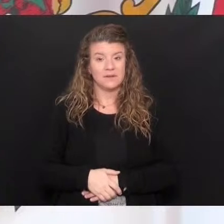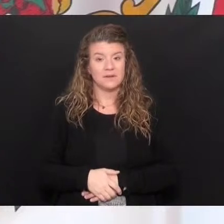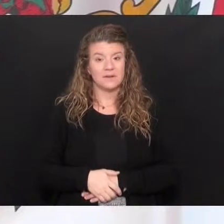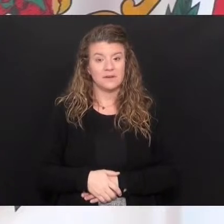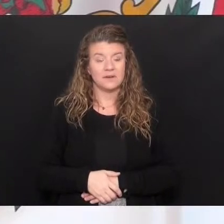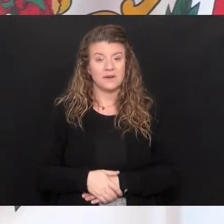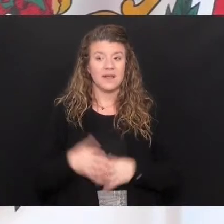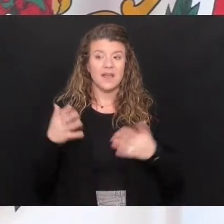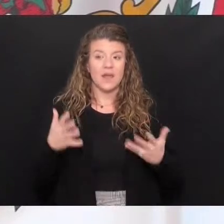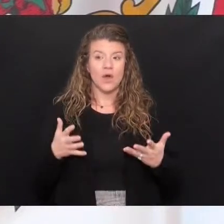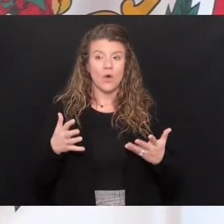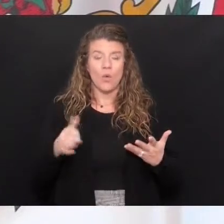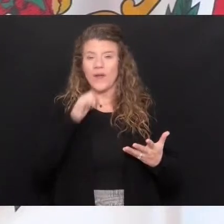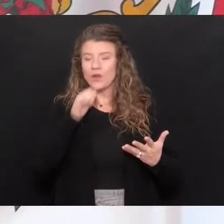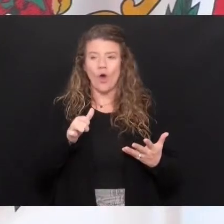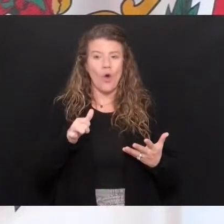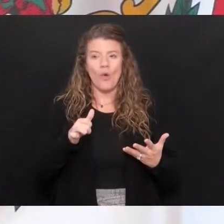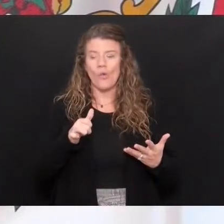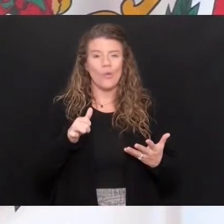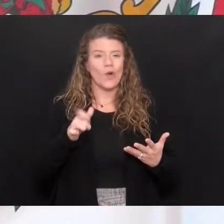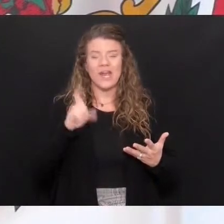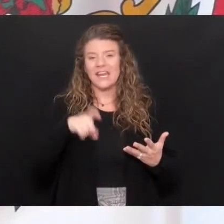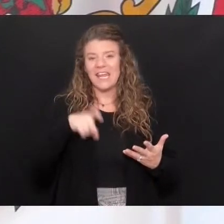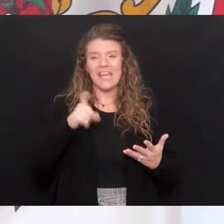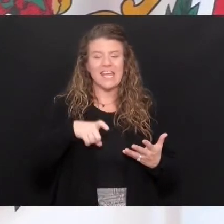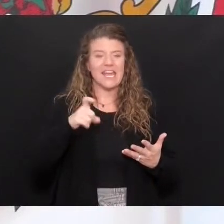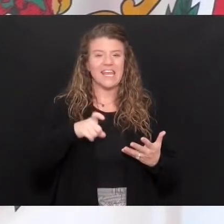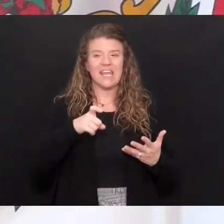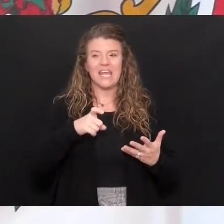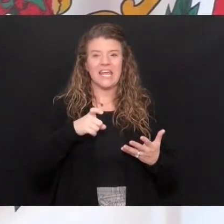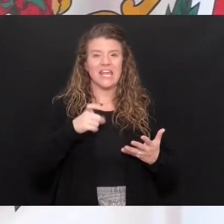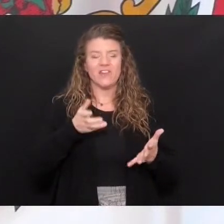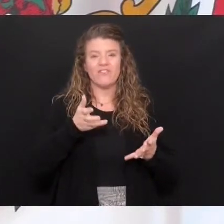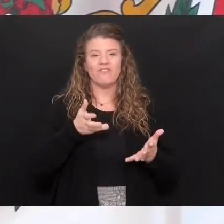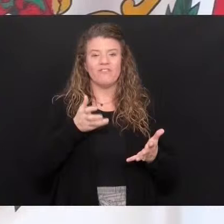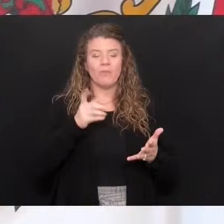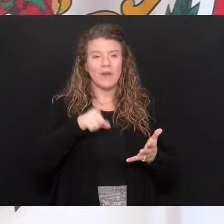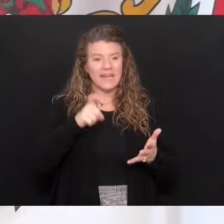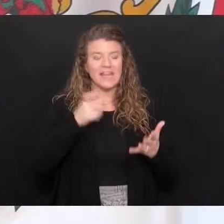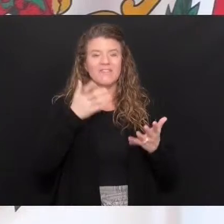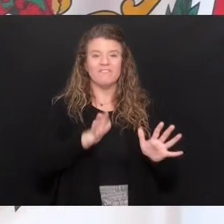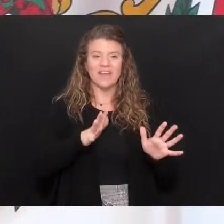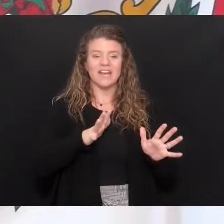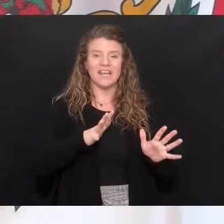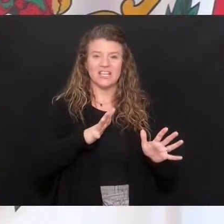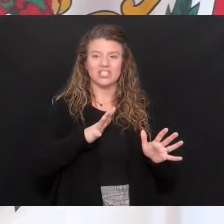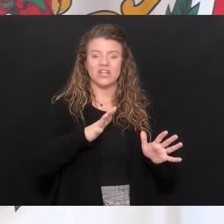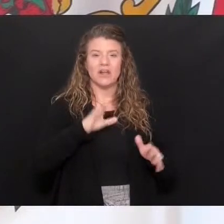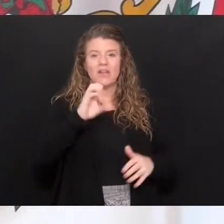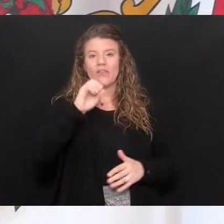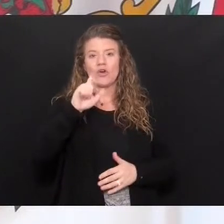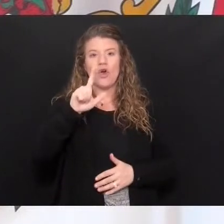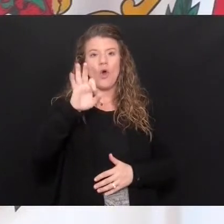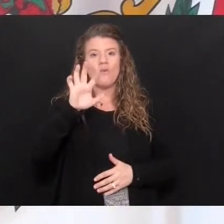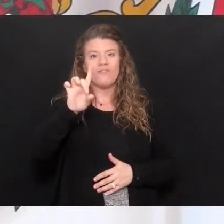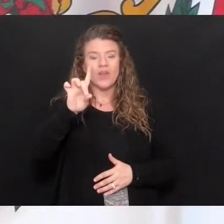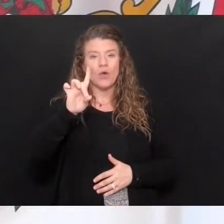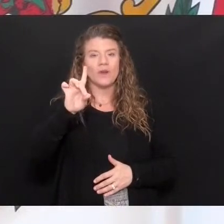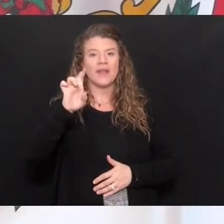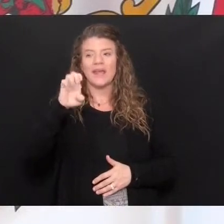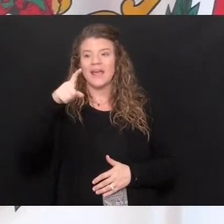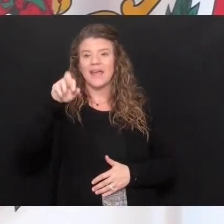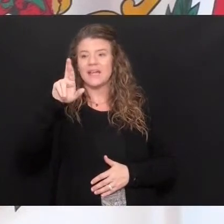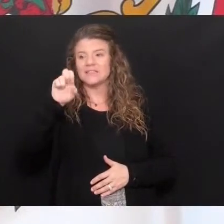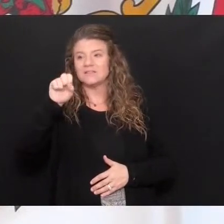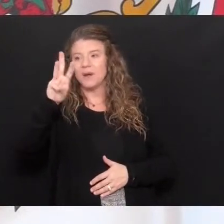Corridor H. Don't we need to finish the Coalfield Expressways? Don't we need to do those? And